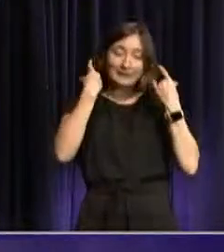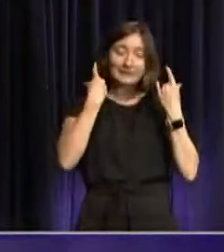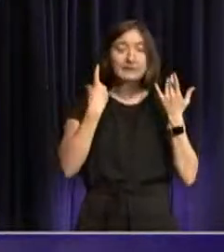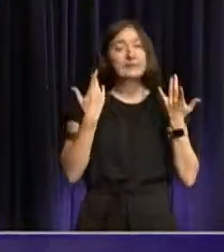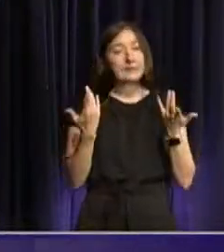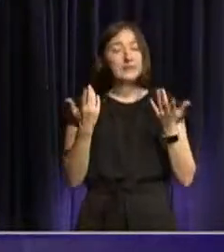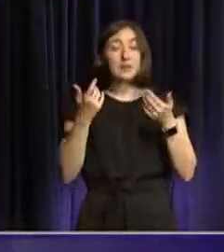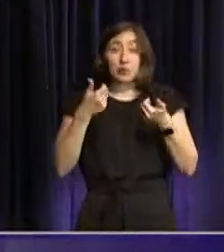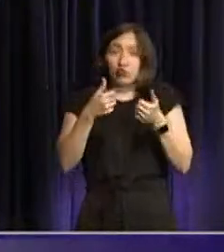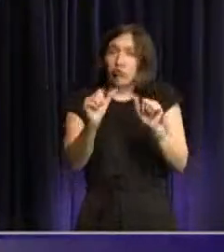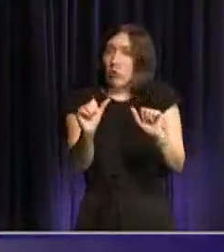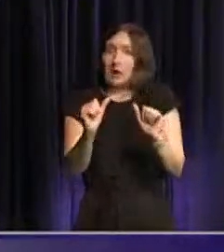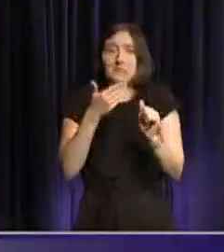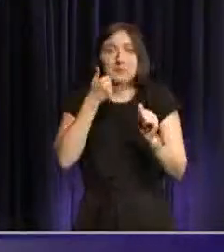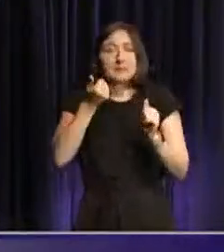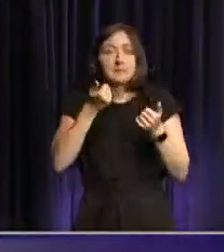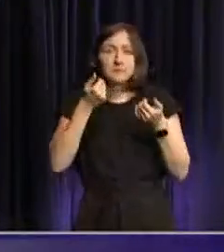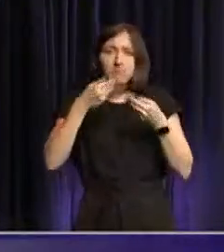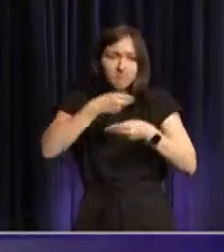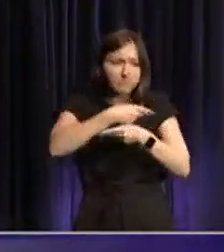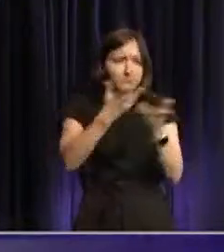up doing about